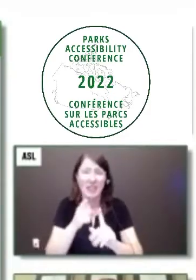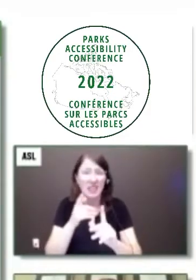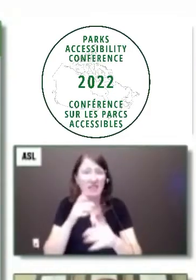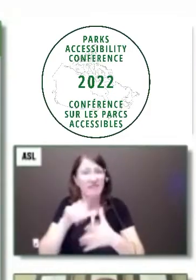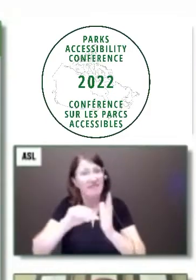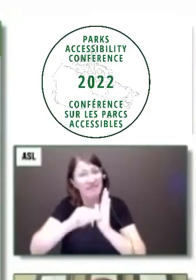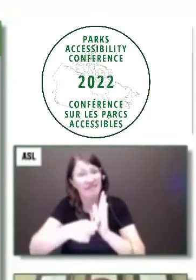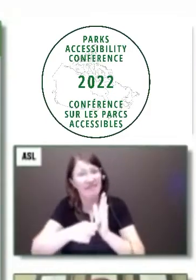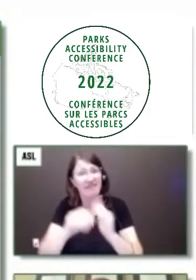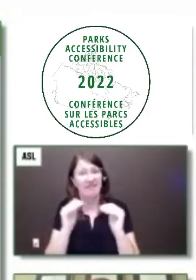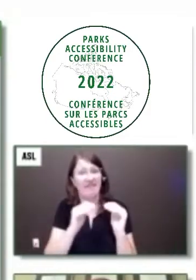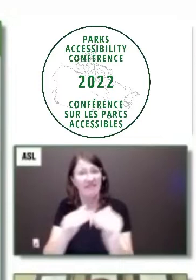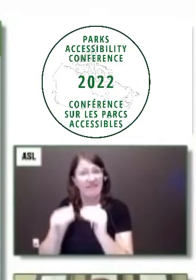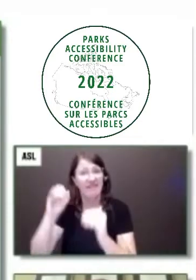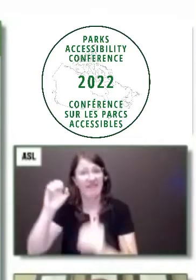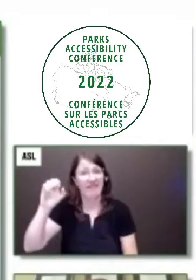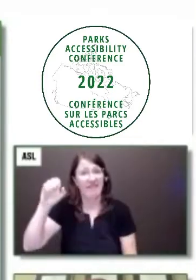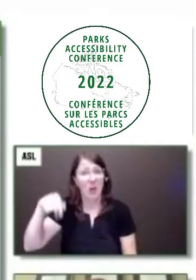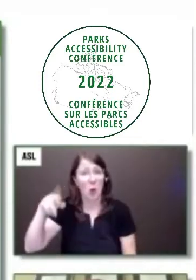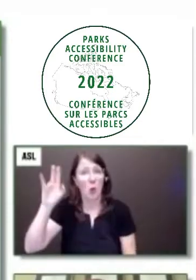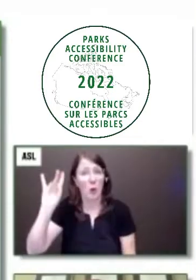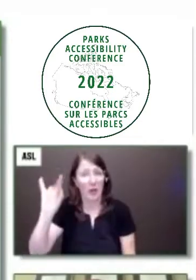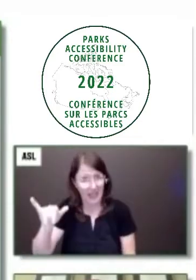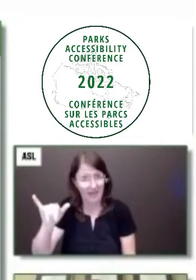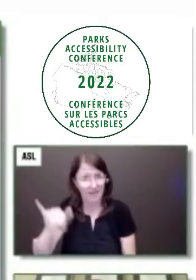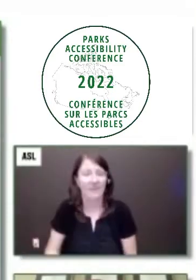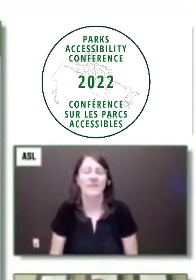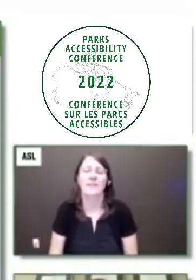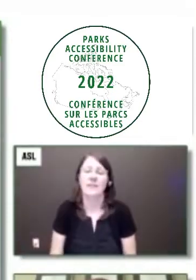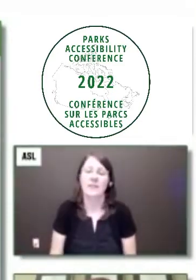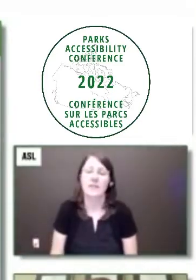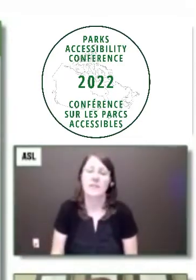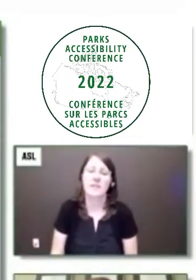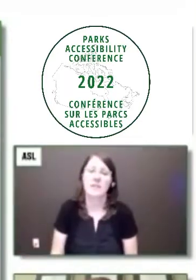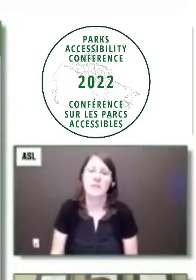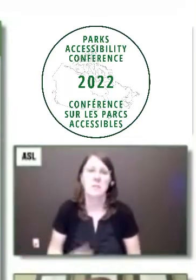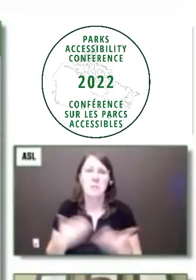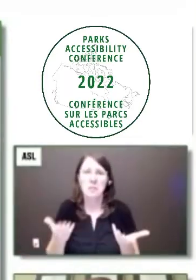So, how can we make parks